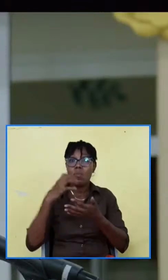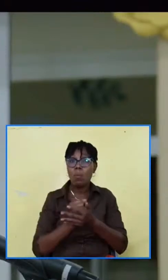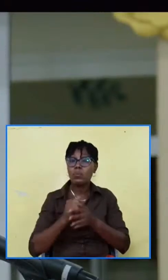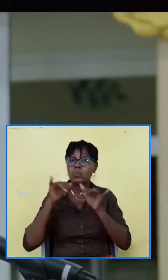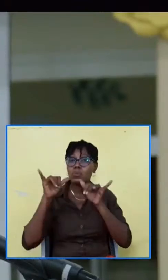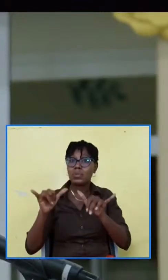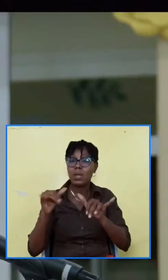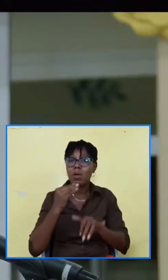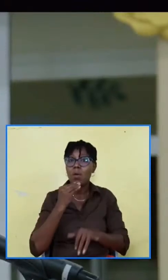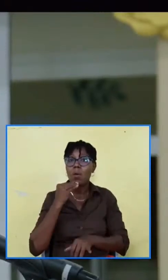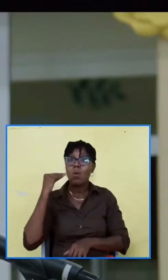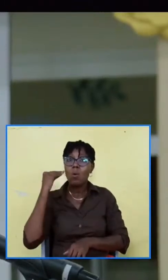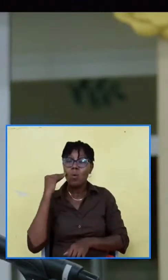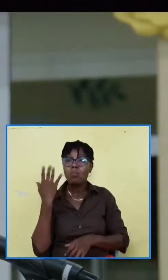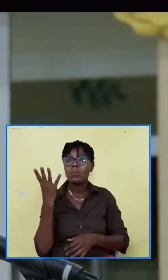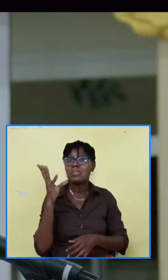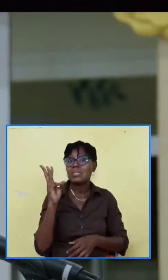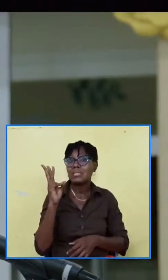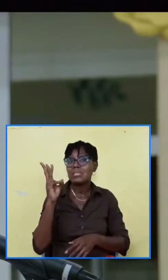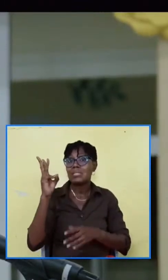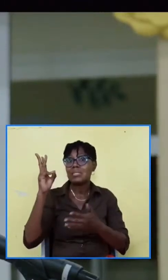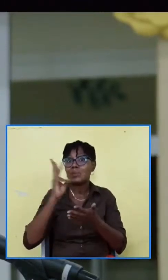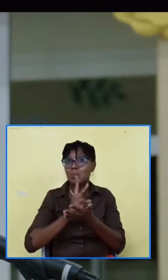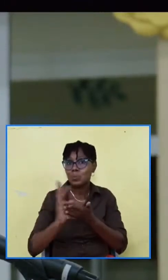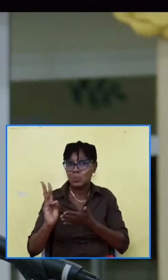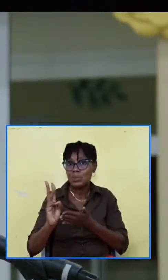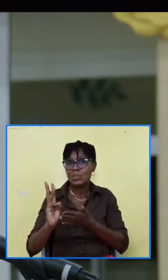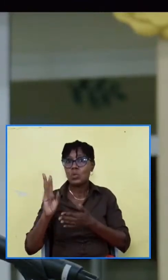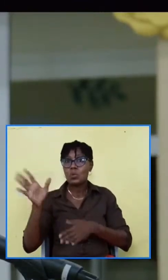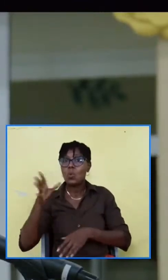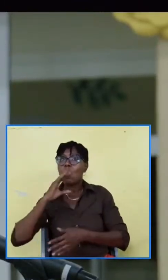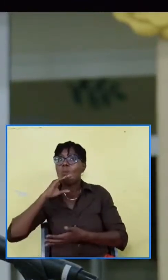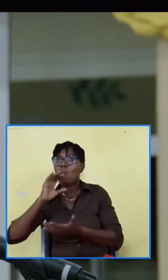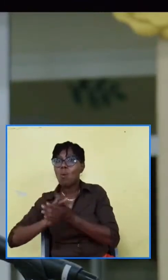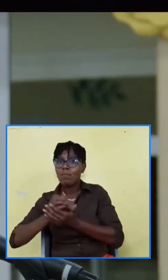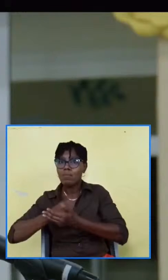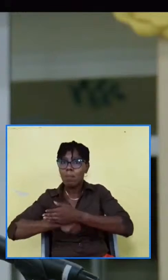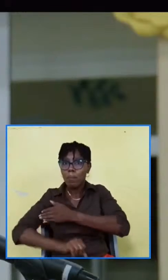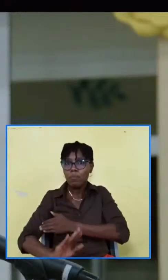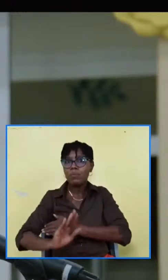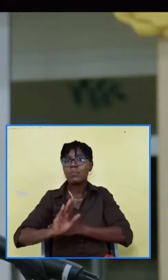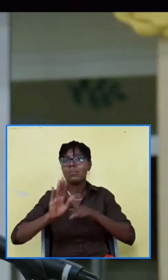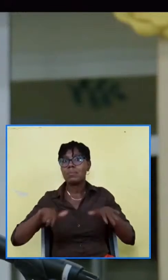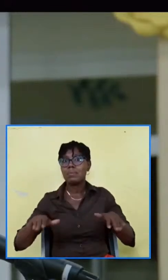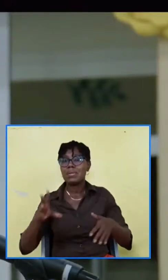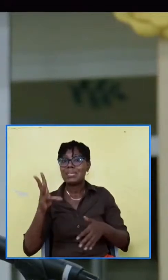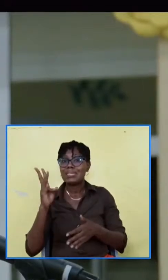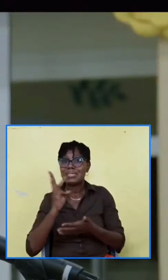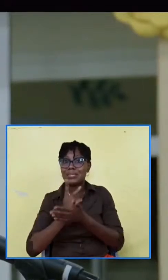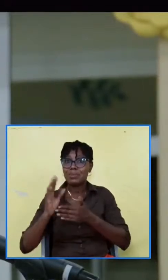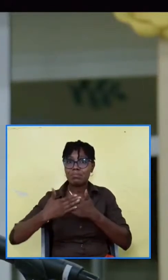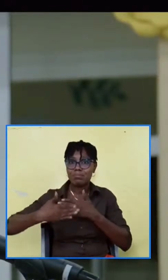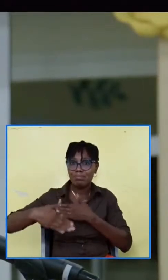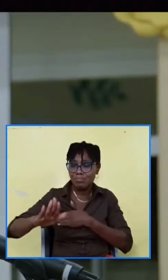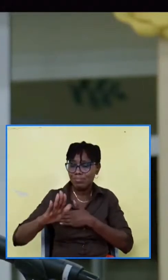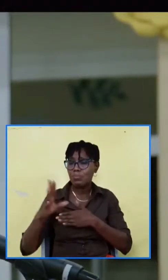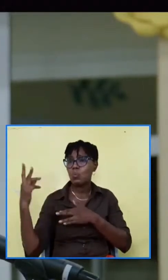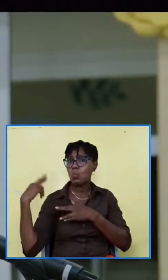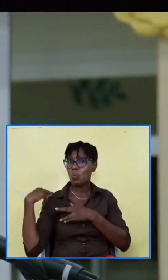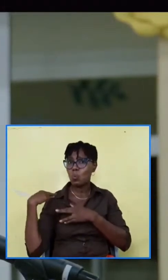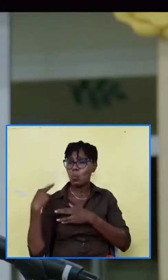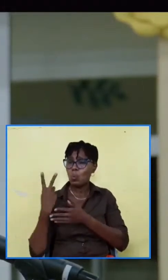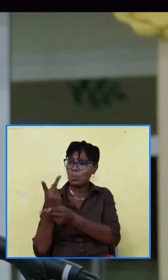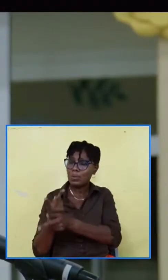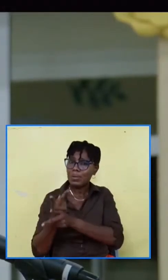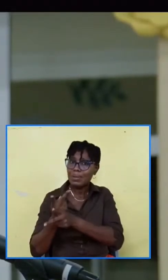the most critical 6 weeks after birth, then you must take on the responsibility of the newborn. You not just can sort of say, go